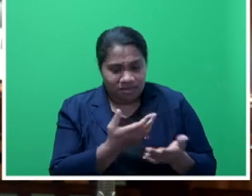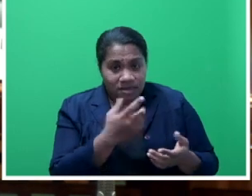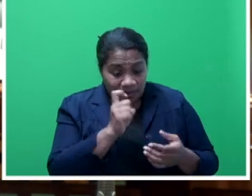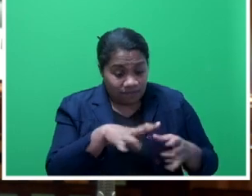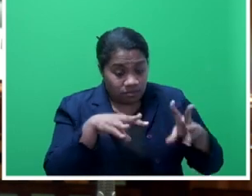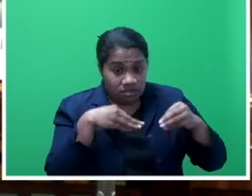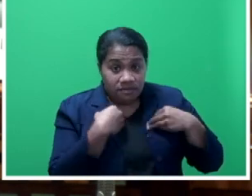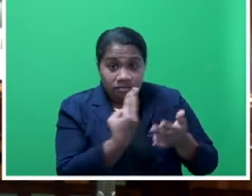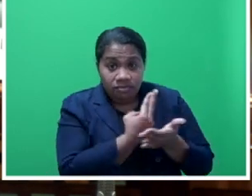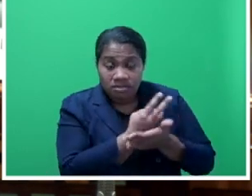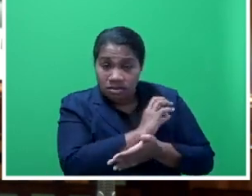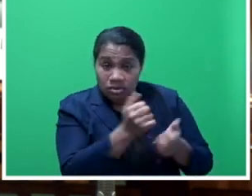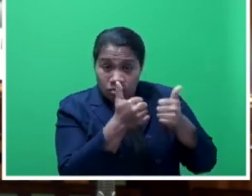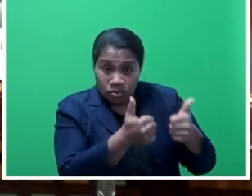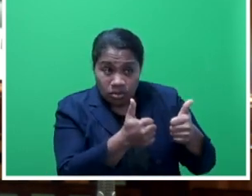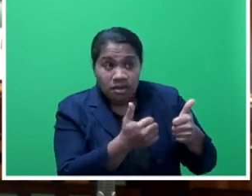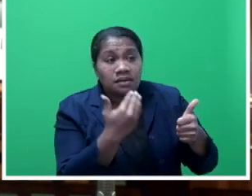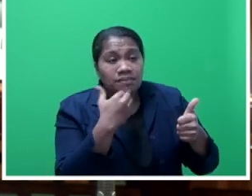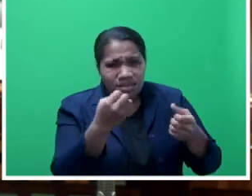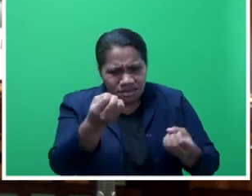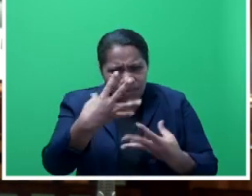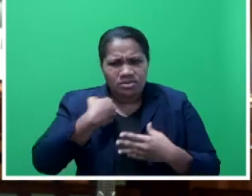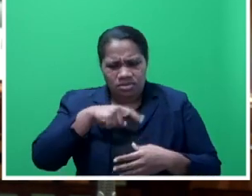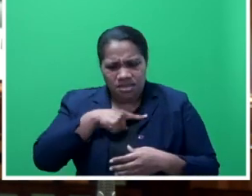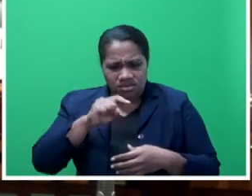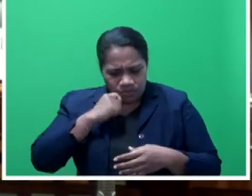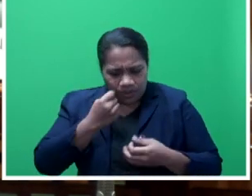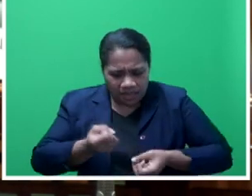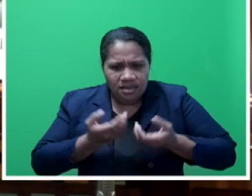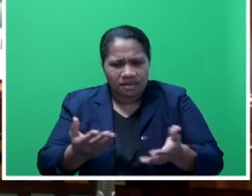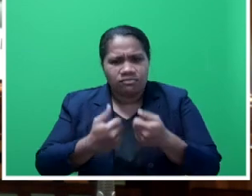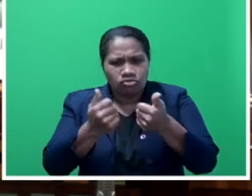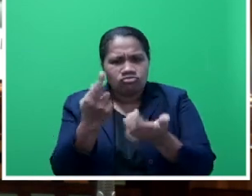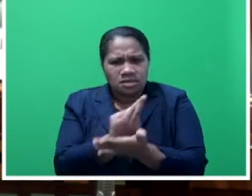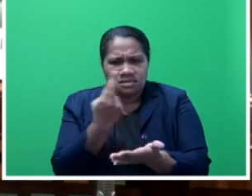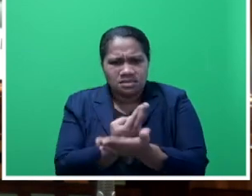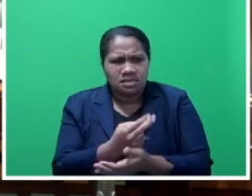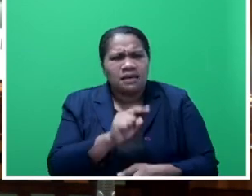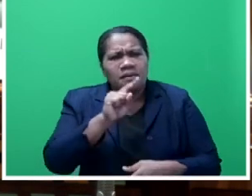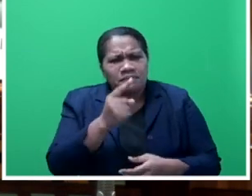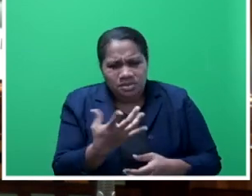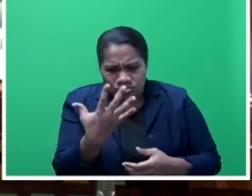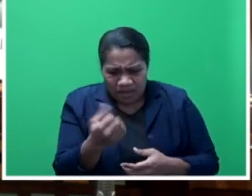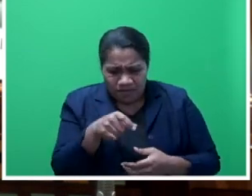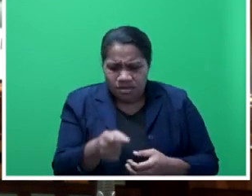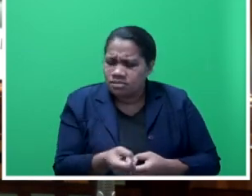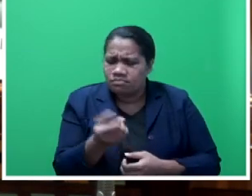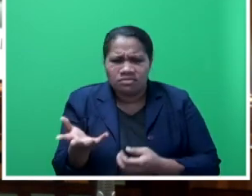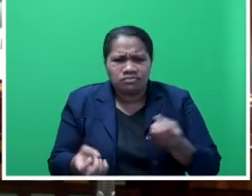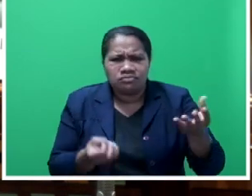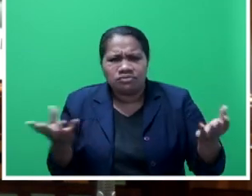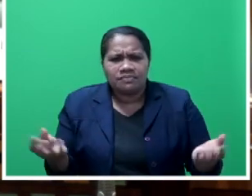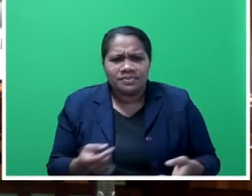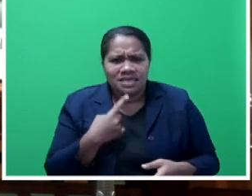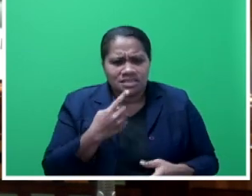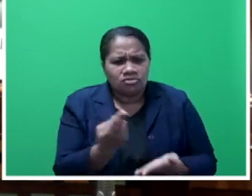that is not good or rotten, please tell us. We'll replace it. But to have this circulating and saying that the rice is bad,